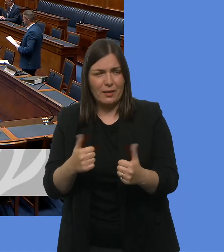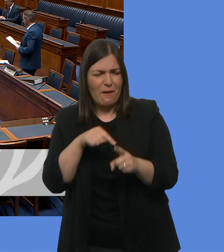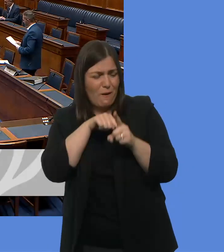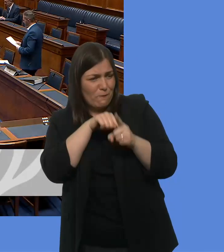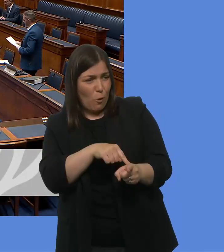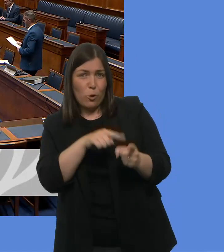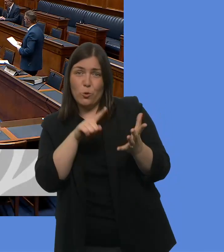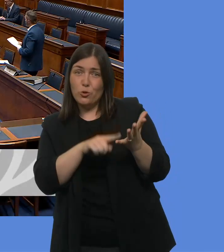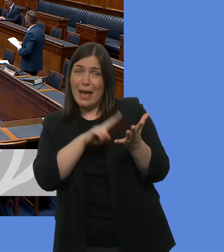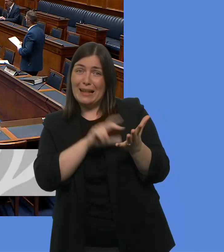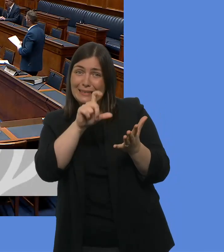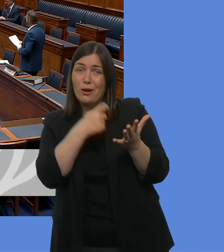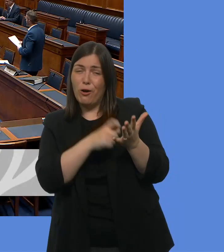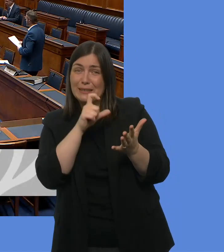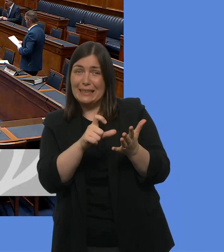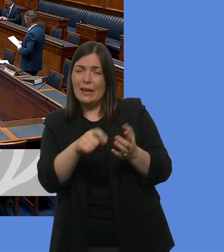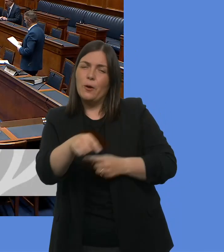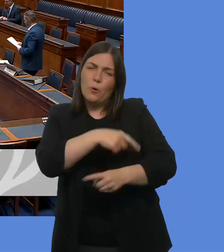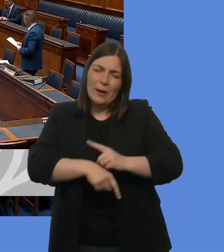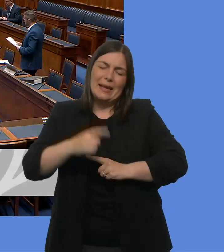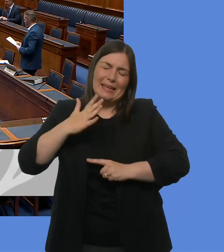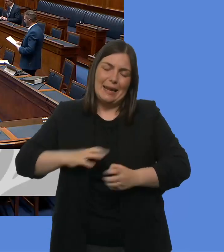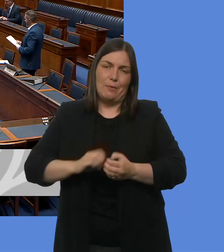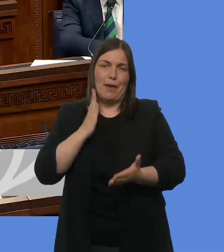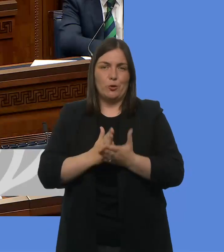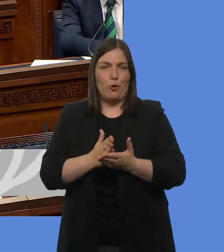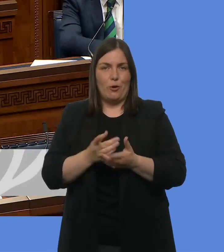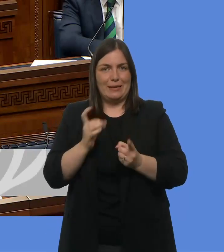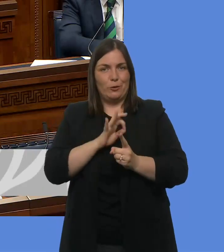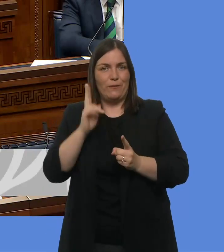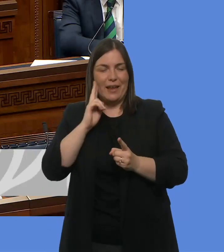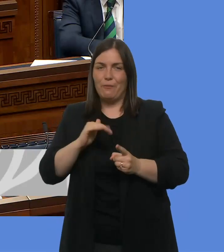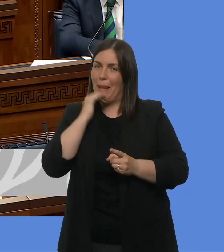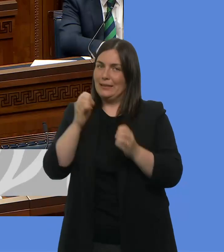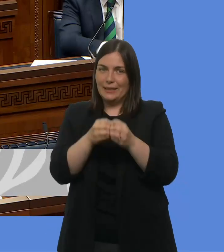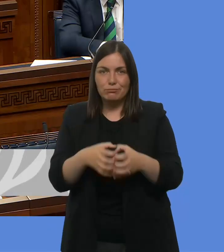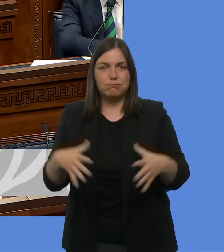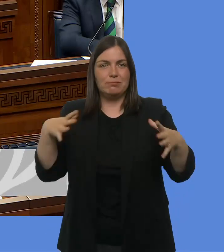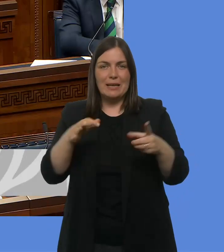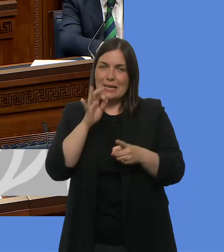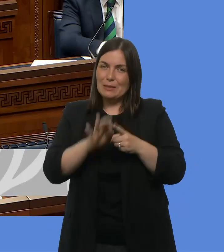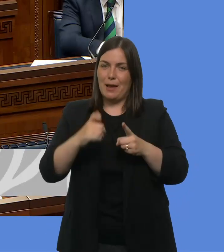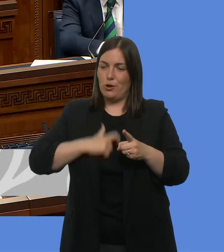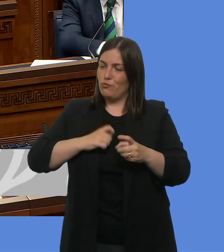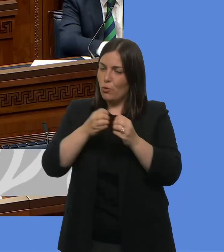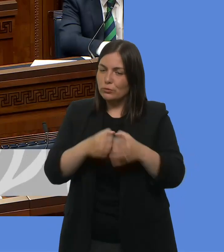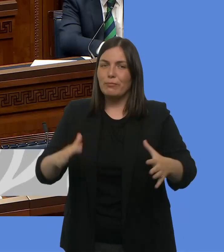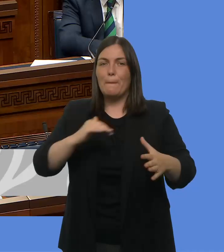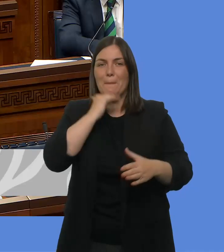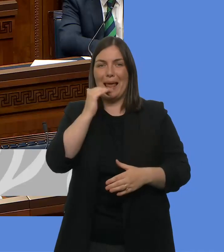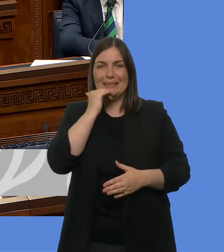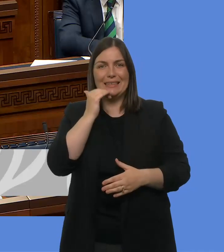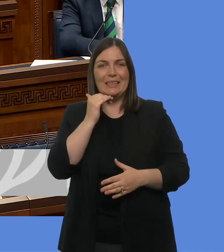that we invest in future-proofing the teachers of the deaf workforce and expanding specialist roles, thus ensuring